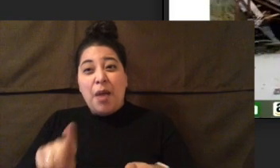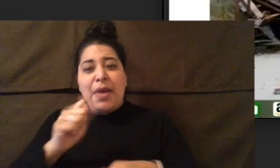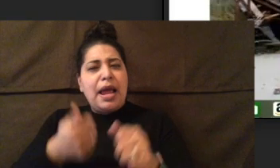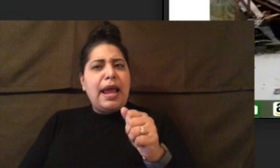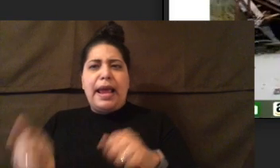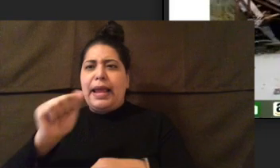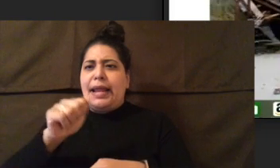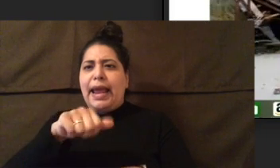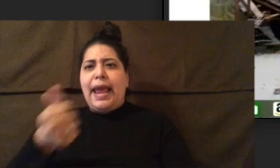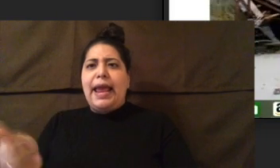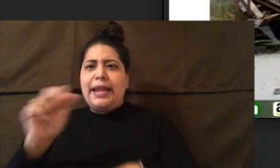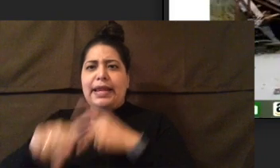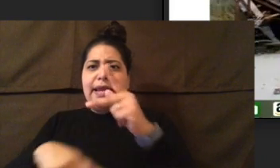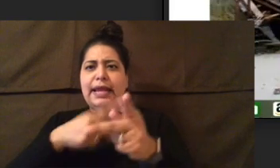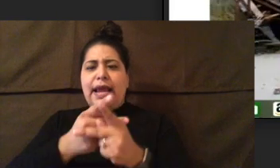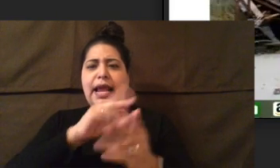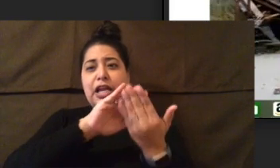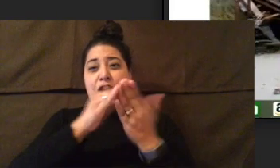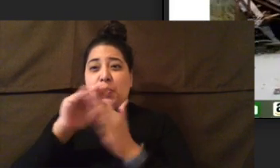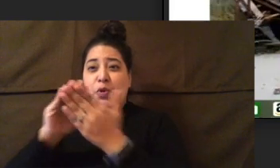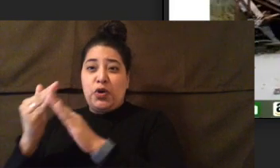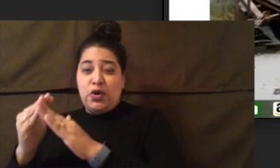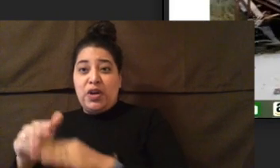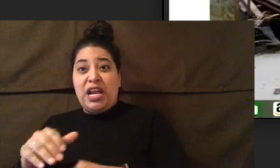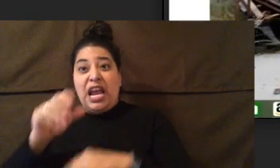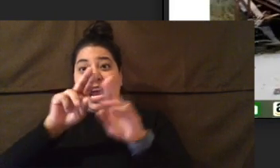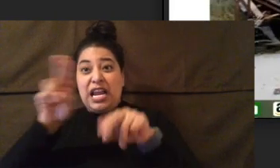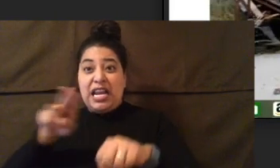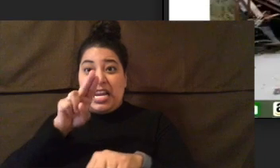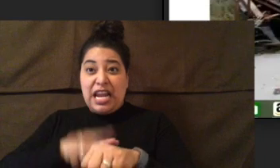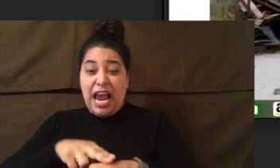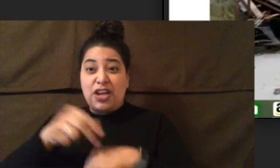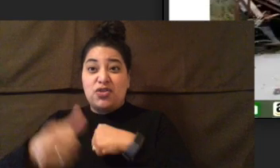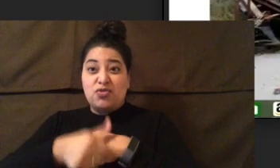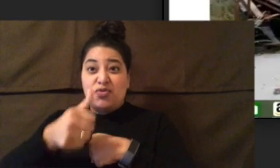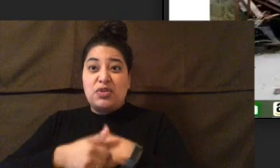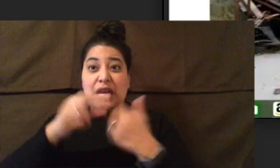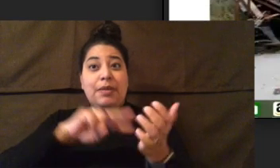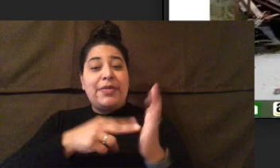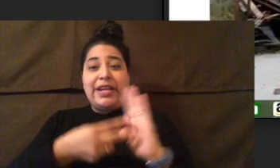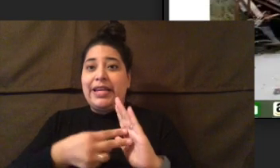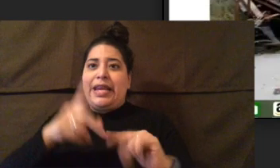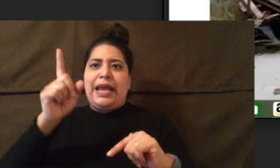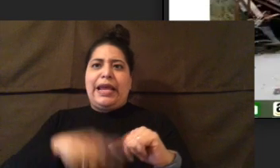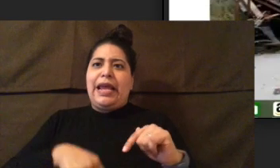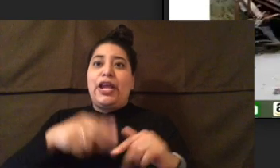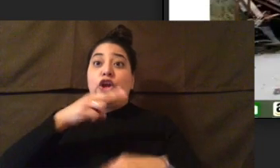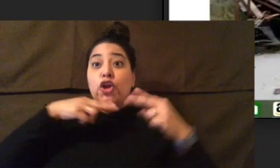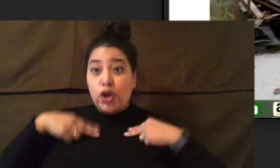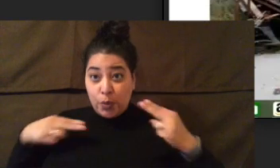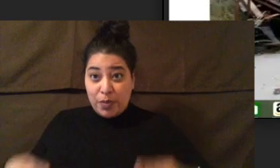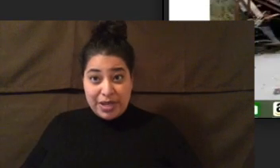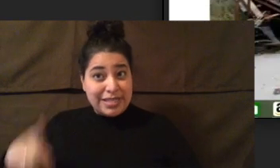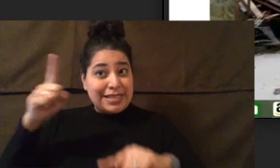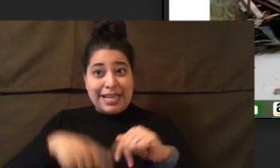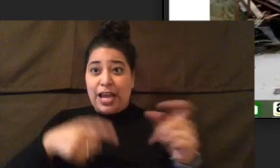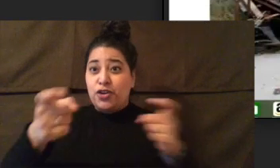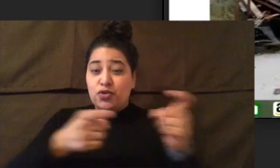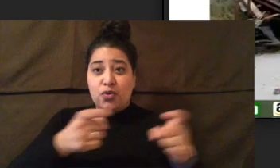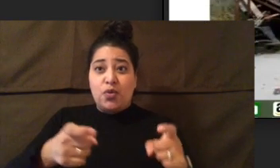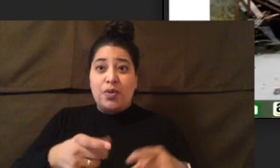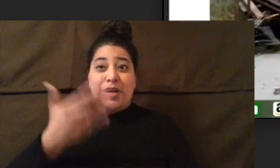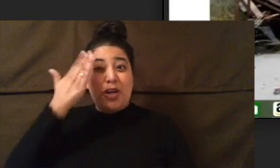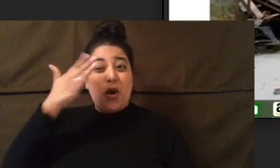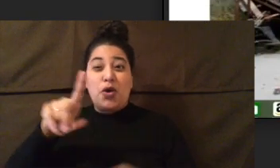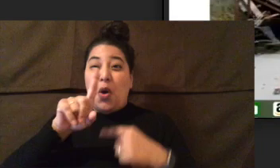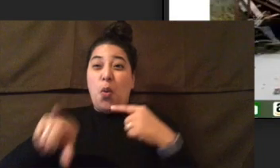by definition, a natural hazard is something that isn't caused by humans, which means that we can't control when it's going to happen,